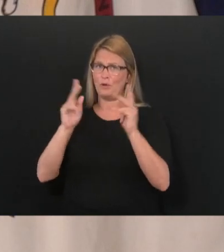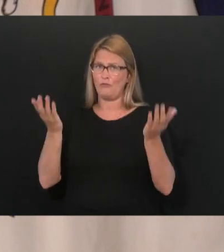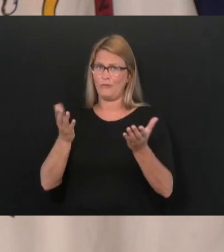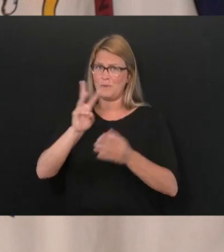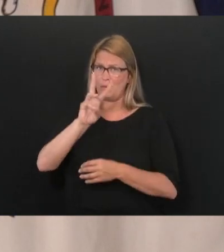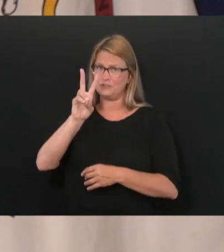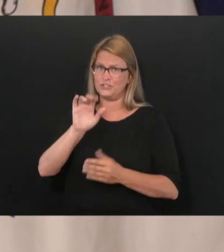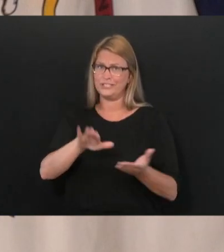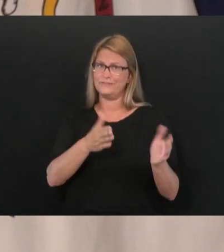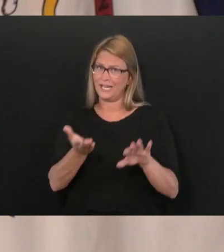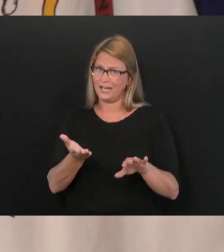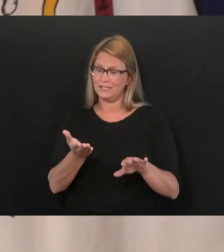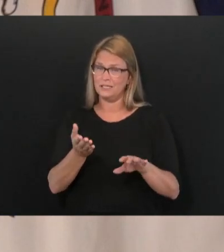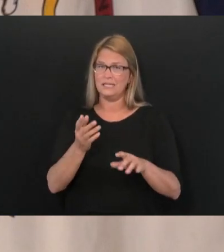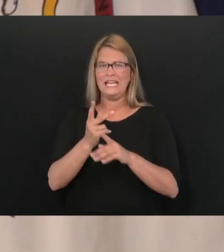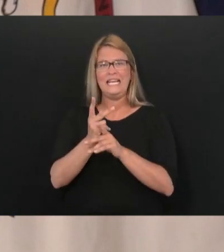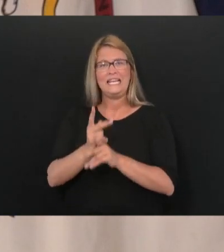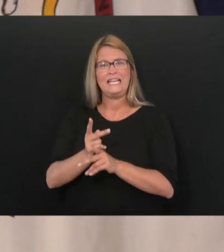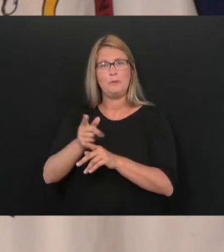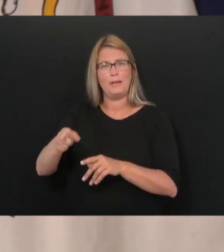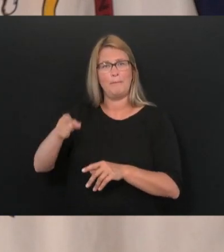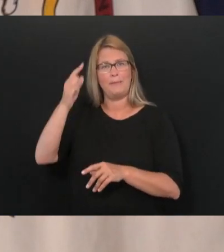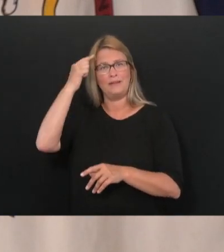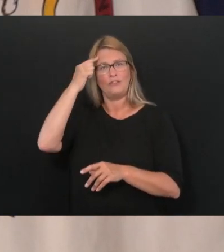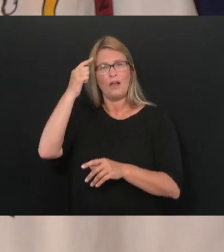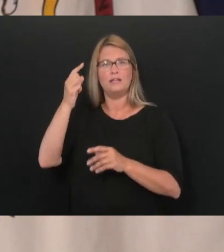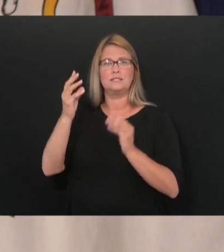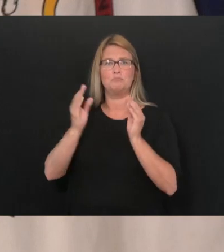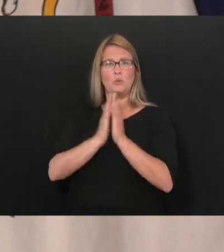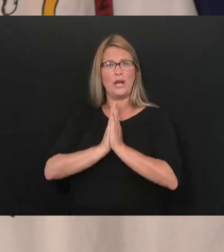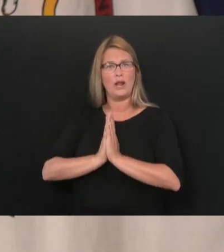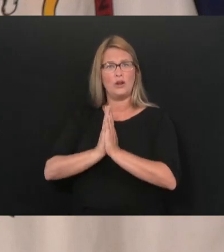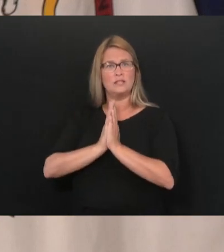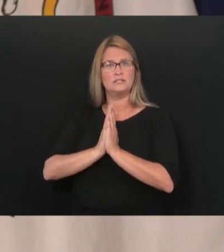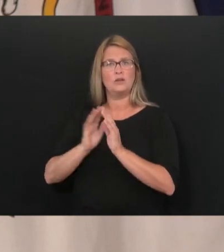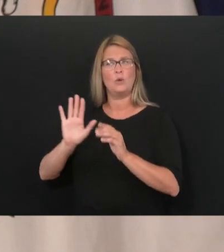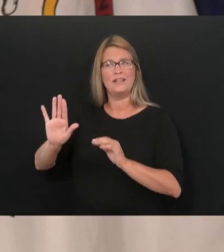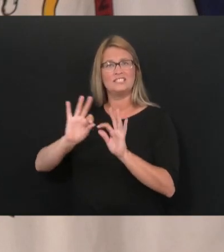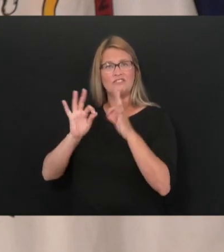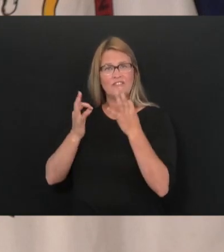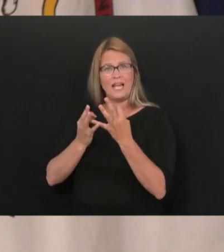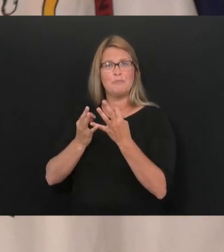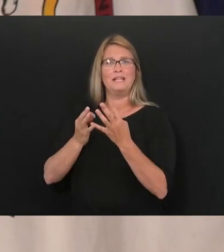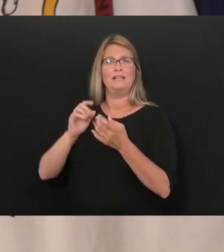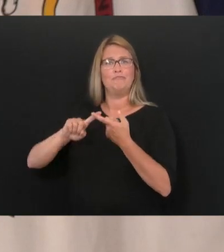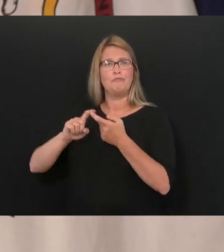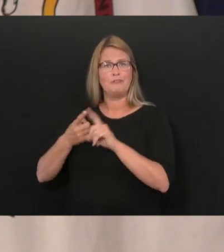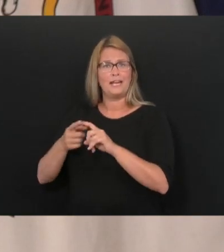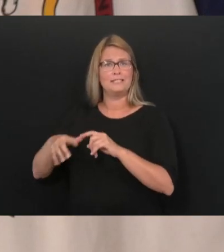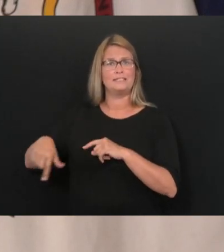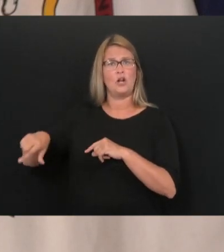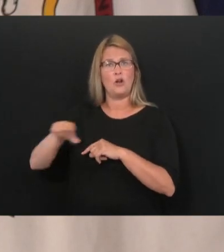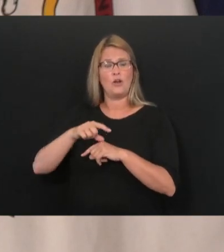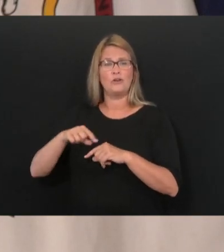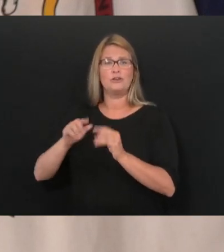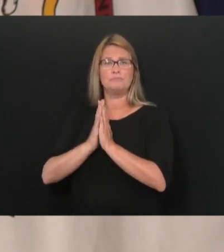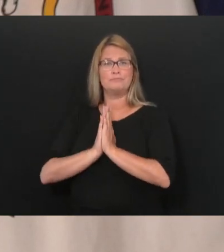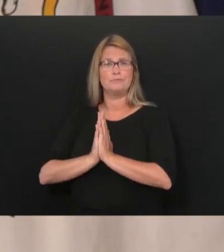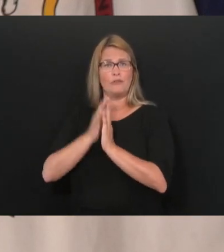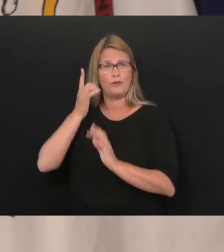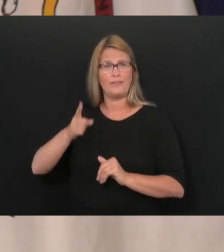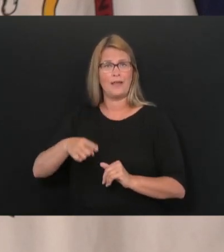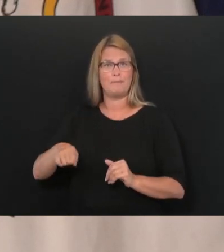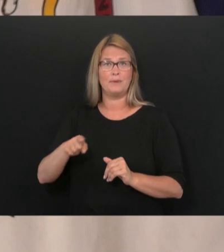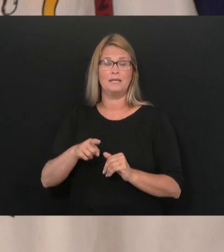Please keep this man in your thoughts and prayers, and all of his family and all of his loved ones. And let's don't let them in any way